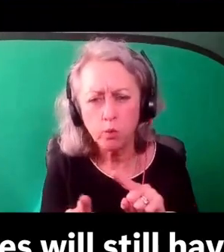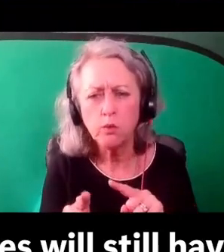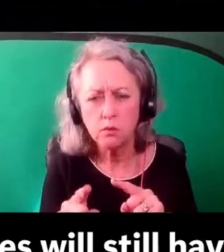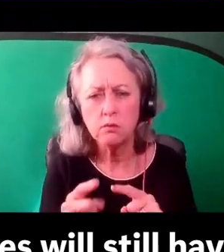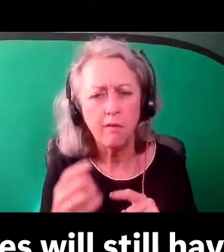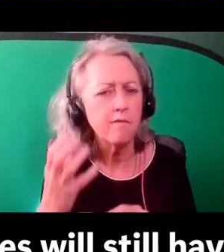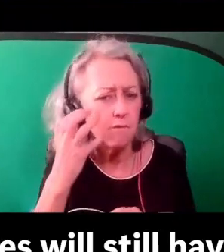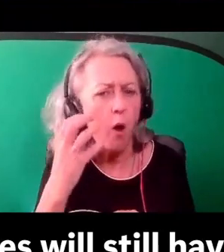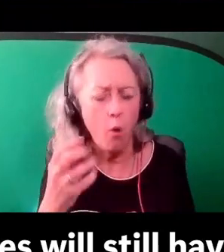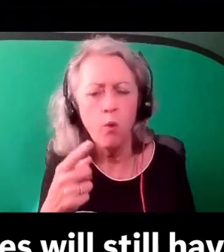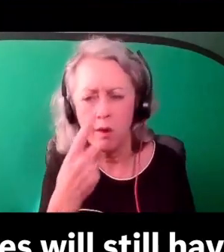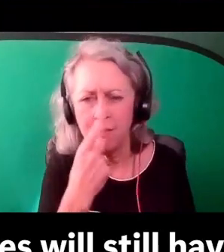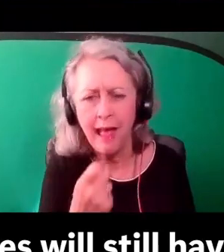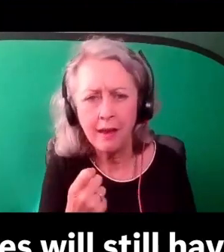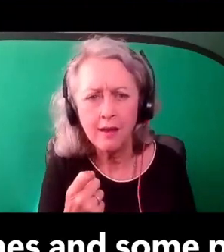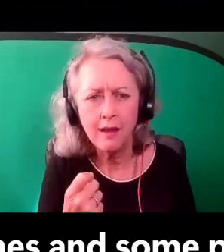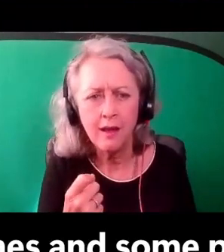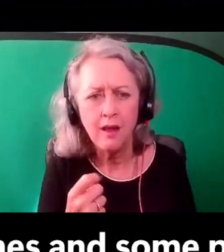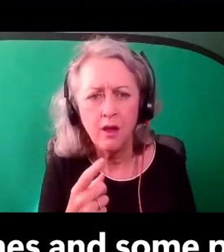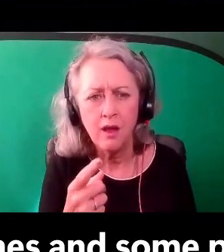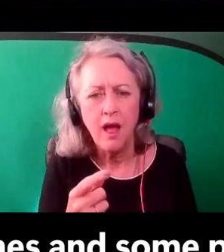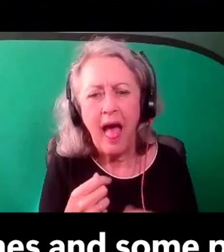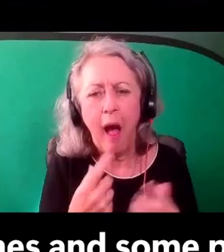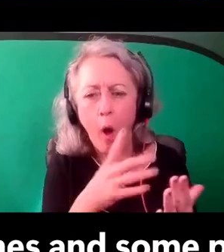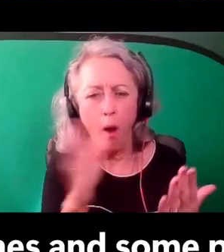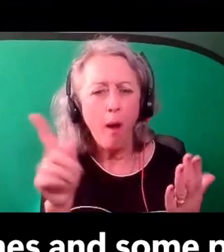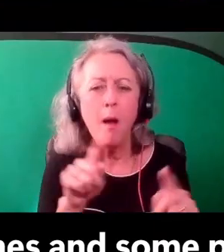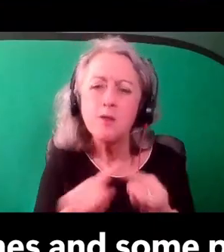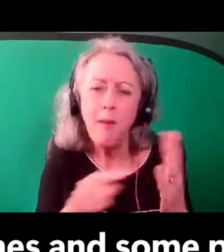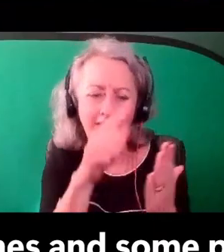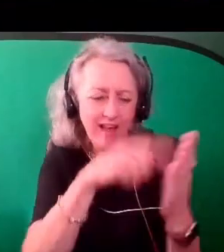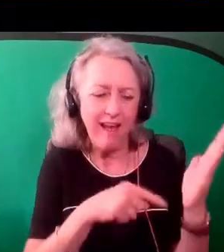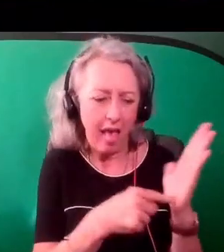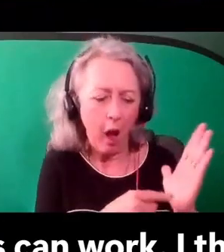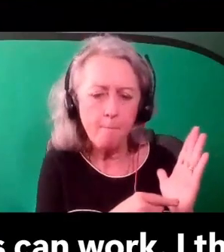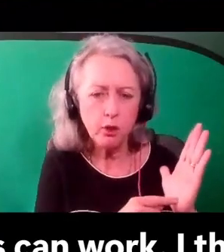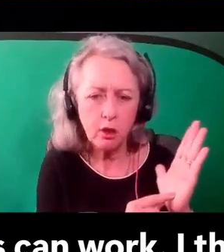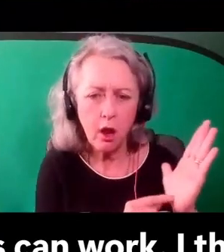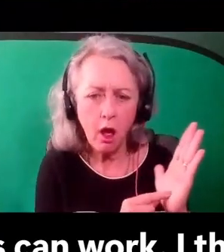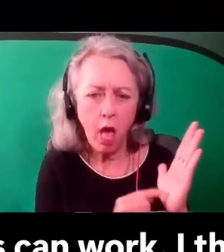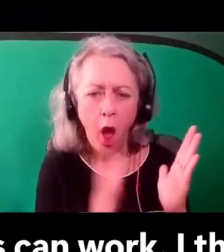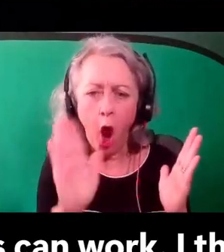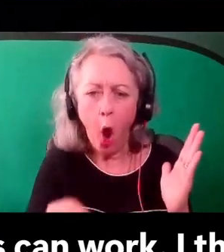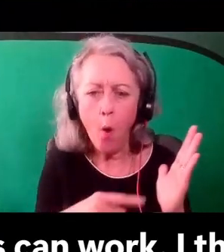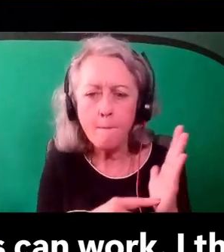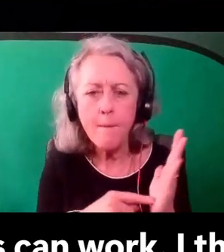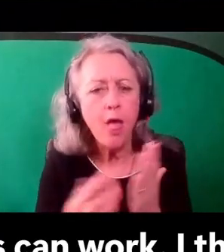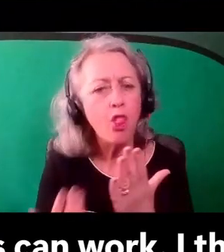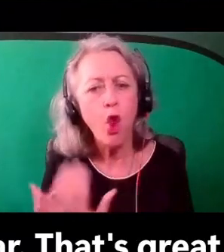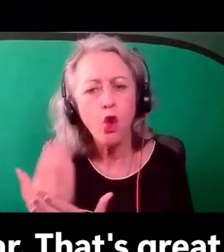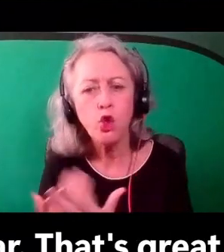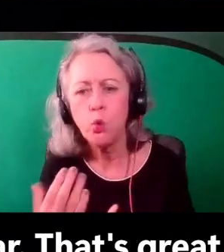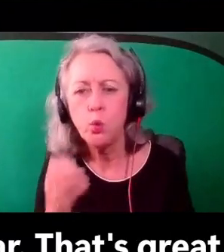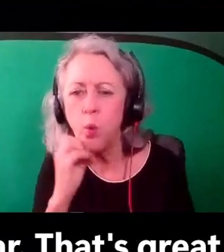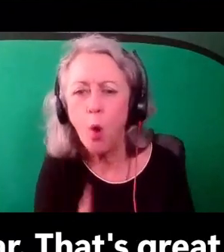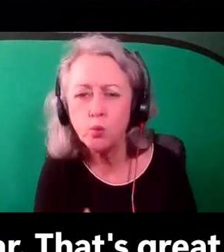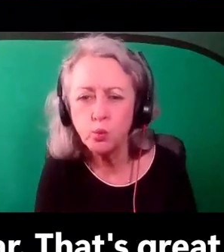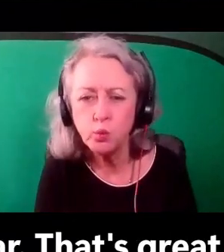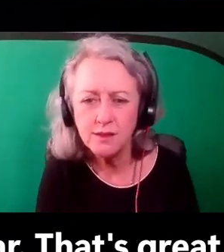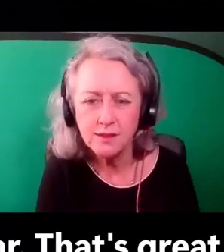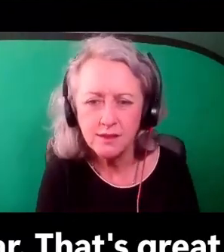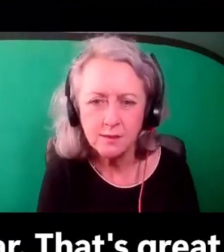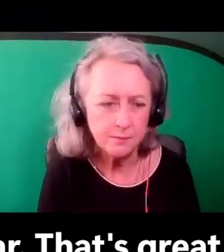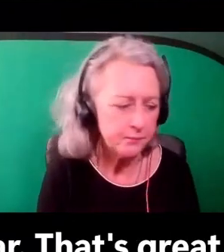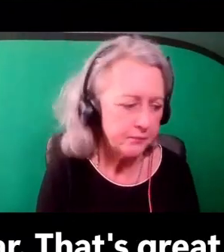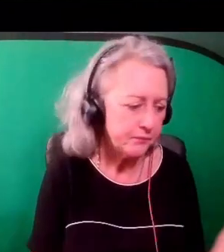the bit where some phones will still have a home button, older phones, and some and the newer versions won't. I think you've been quite